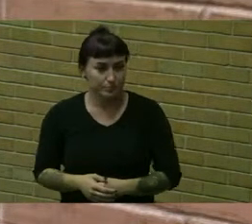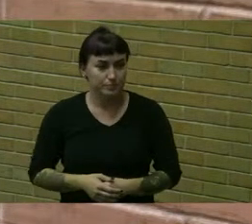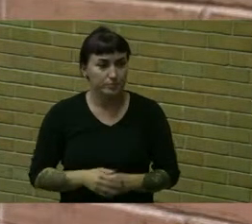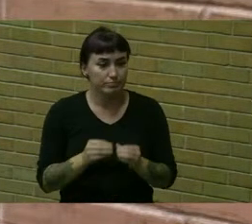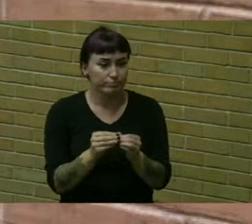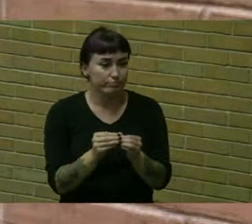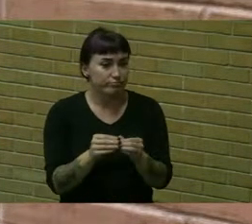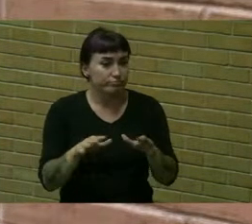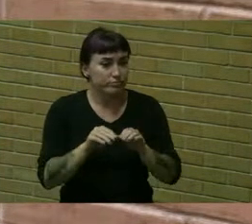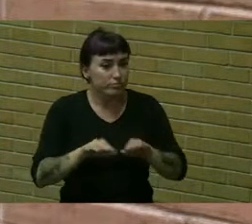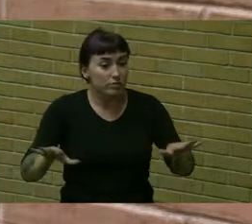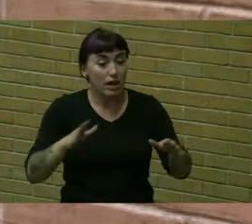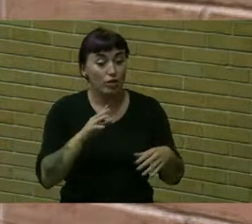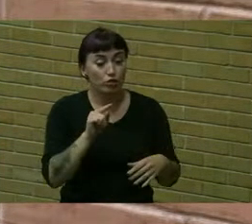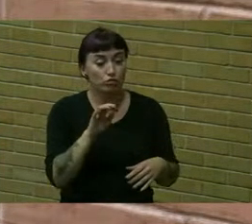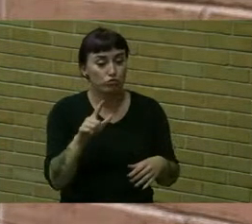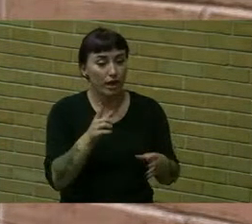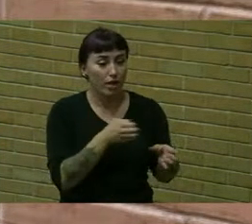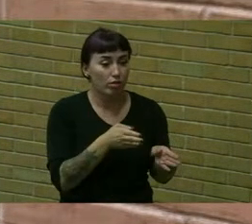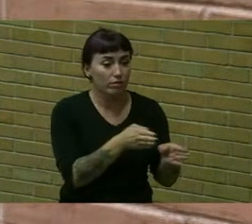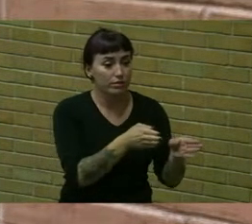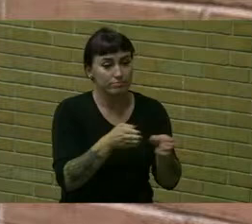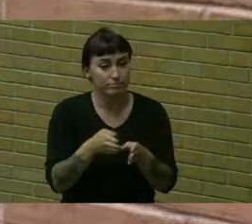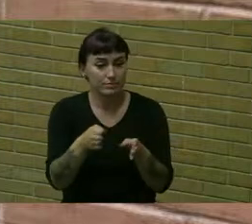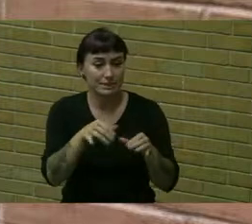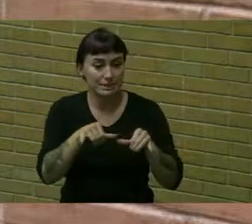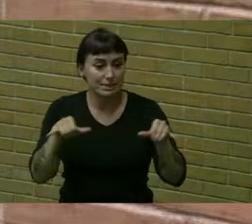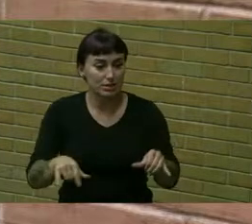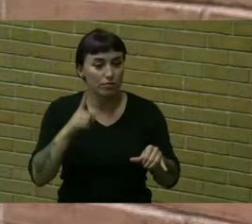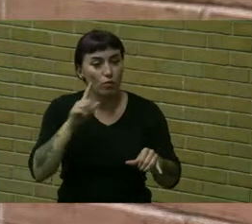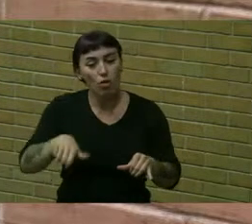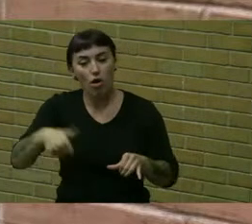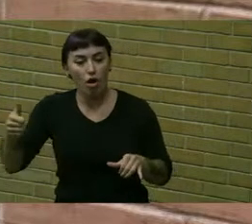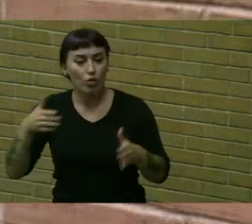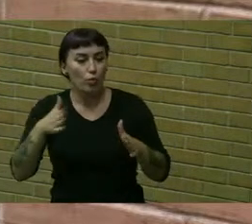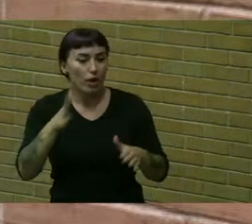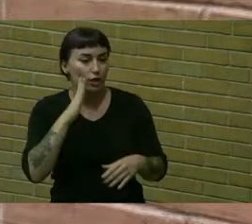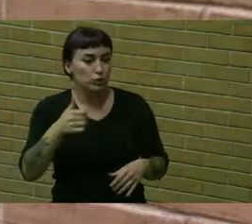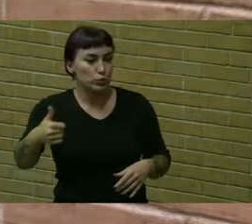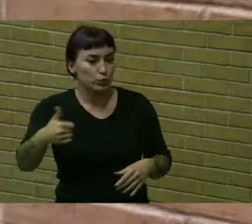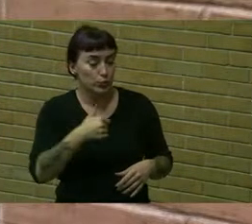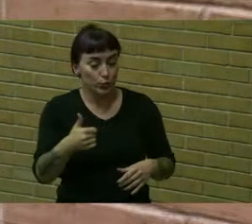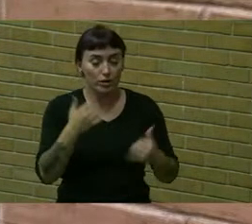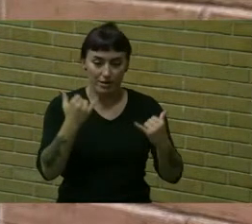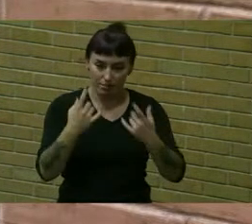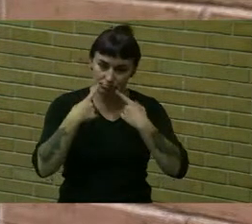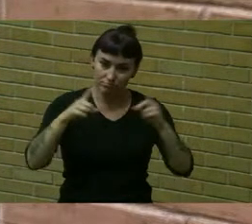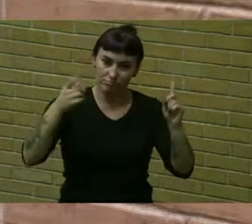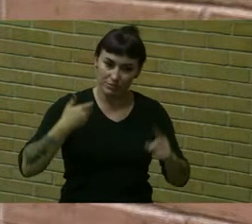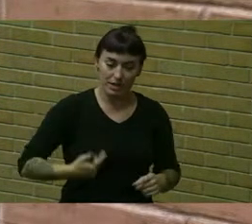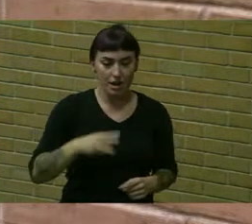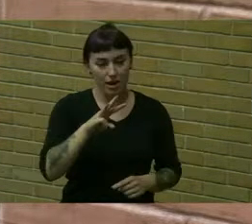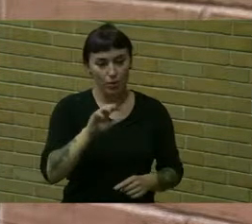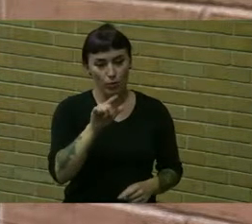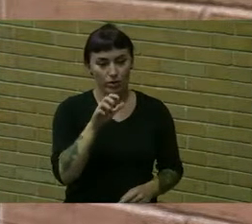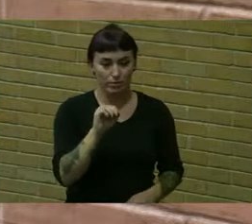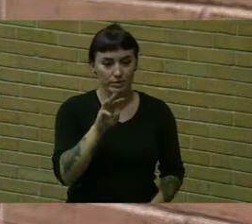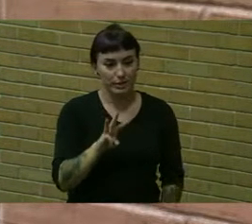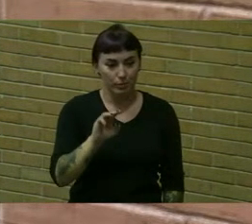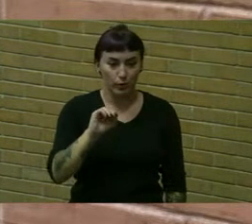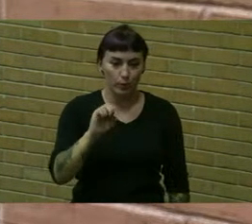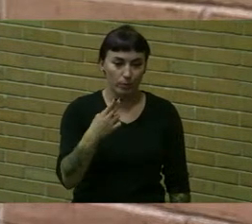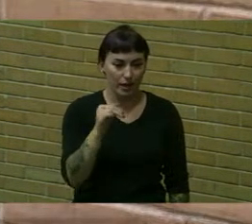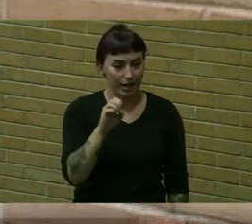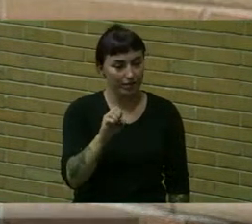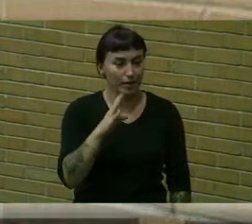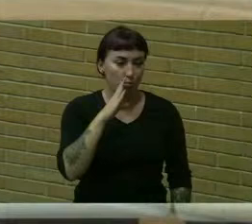expanding our trail system to provide alternative modes of transportation. Now therefore be it proclaimed that I, William W.